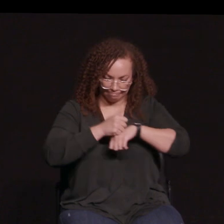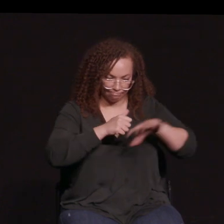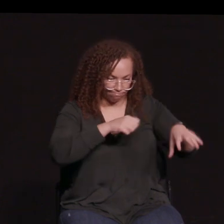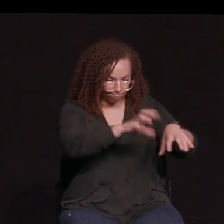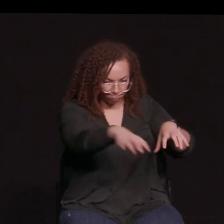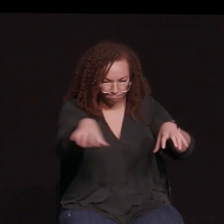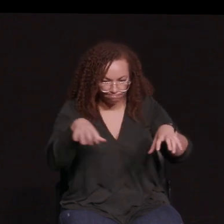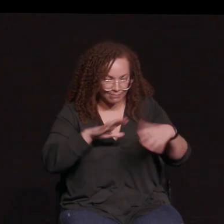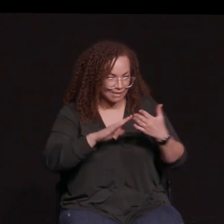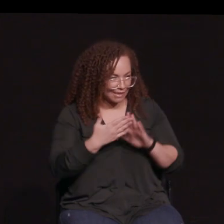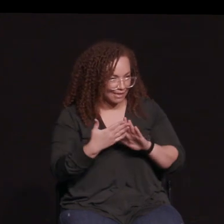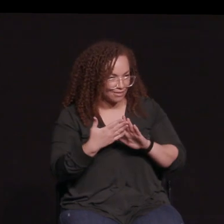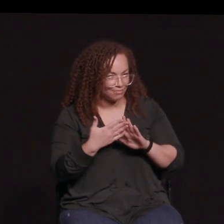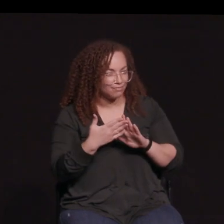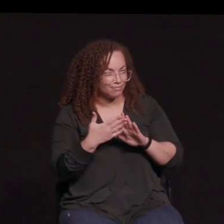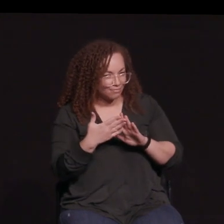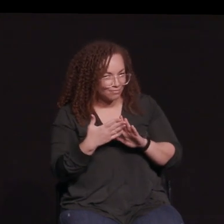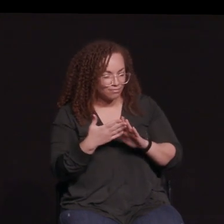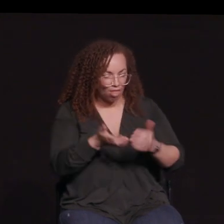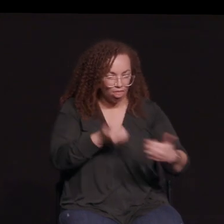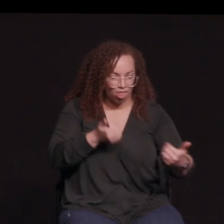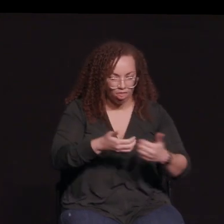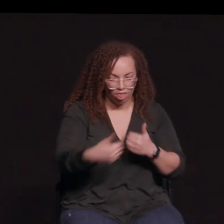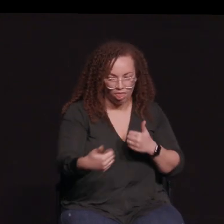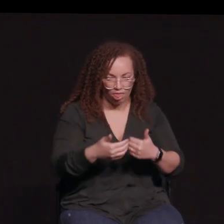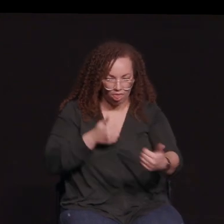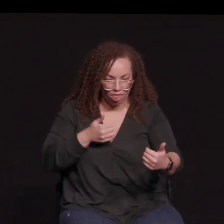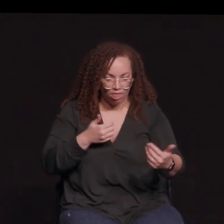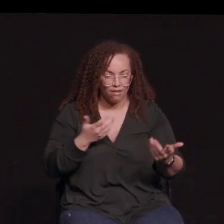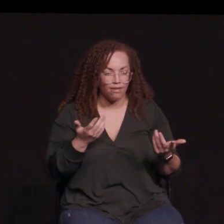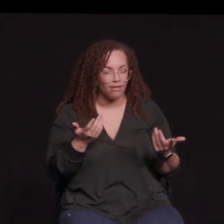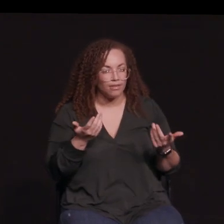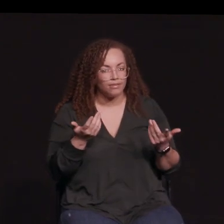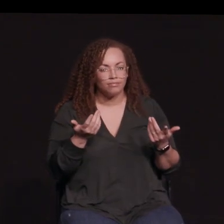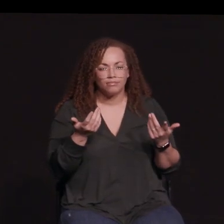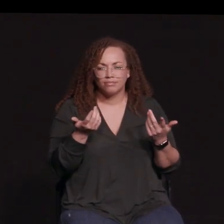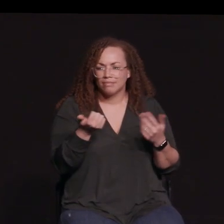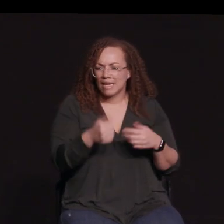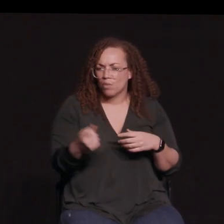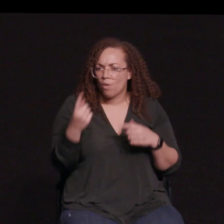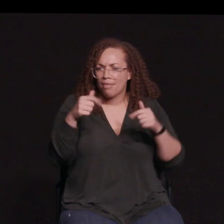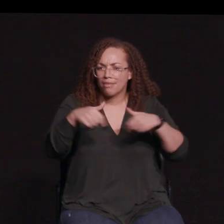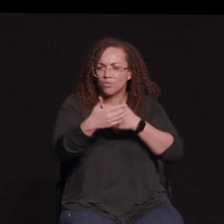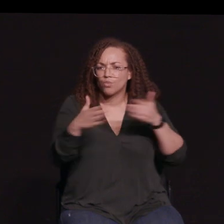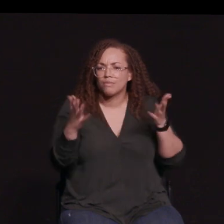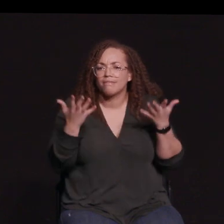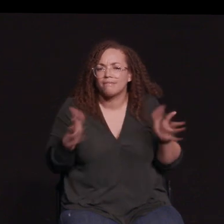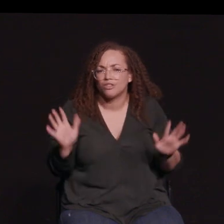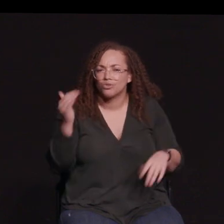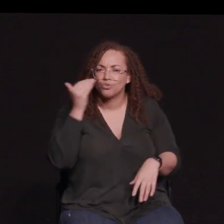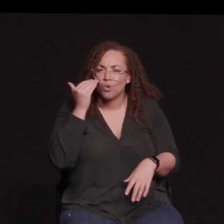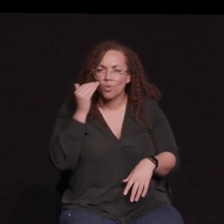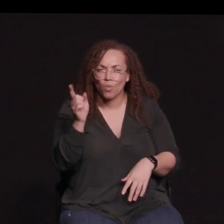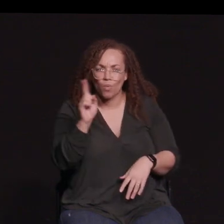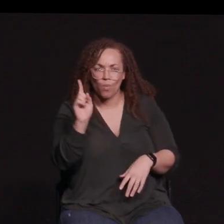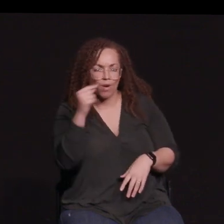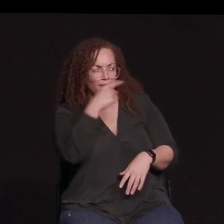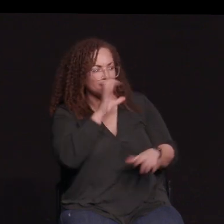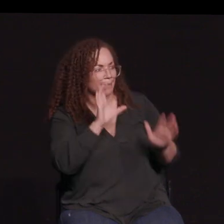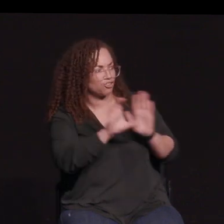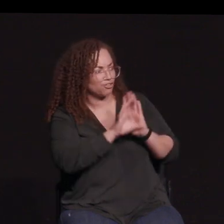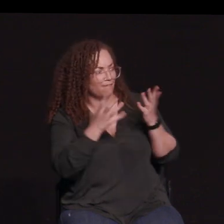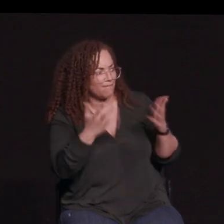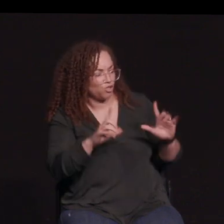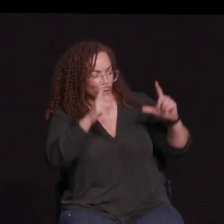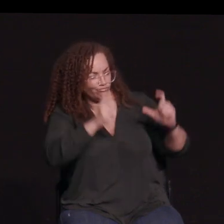So does anyone in the room have a sense of where this photo might have been taken and what